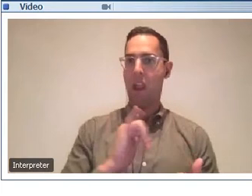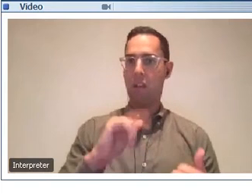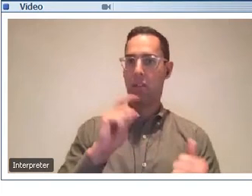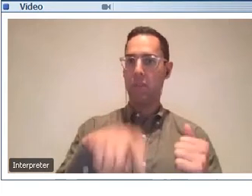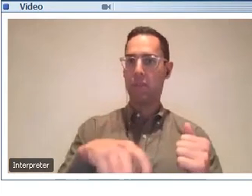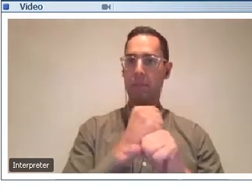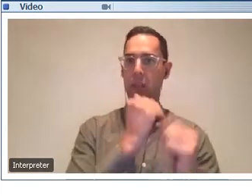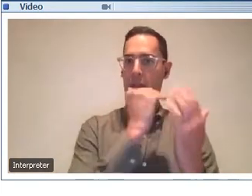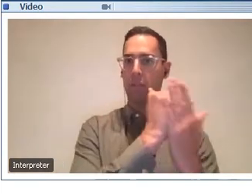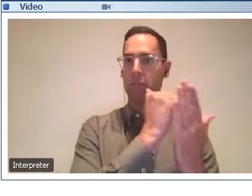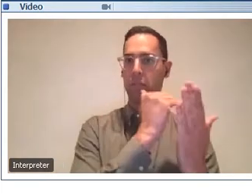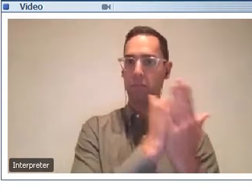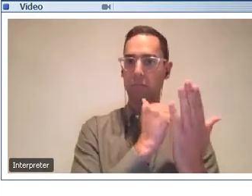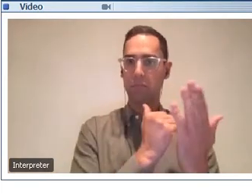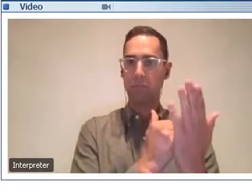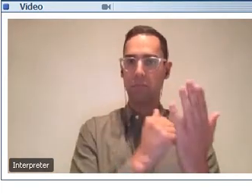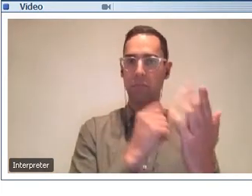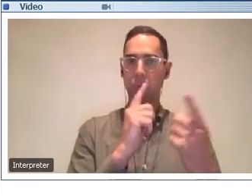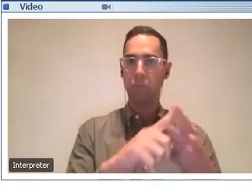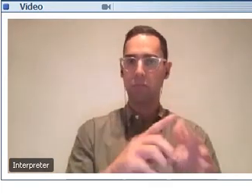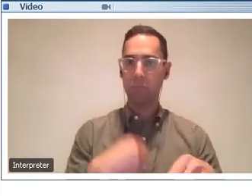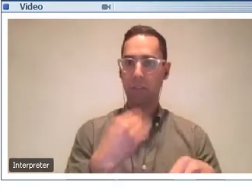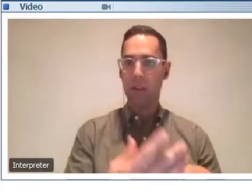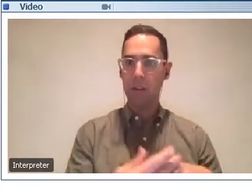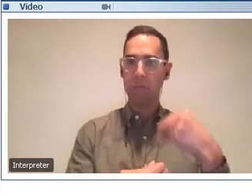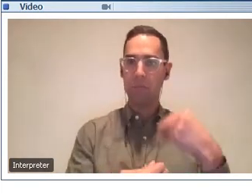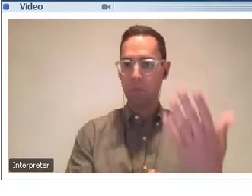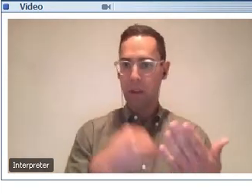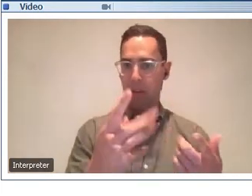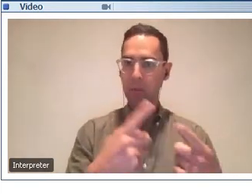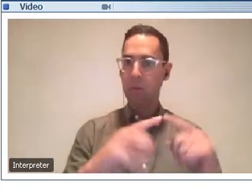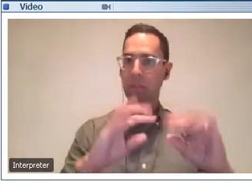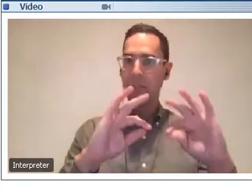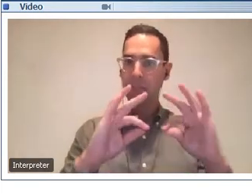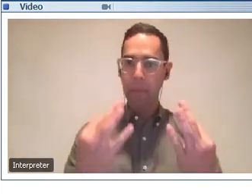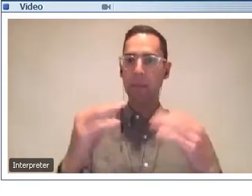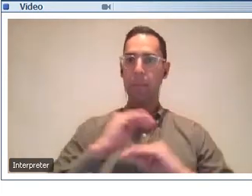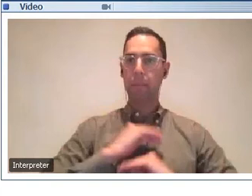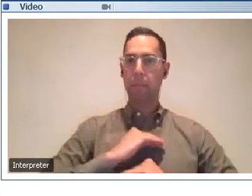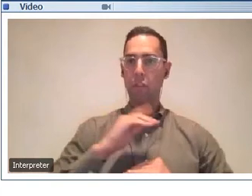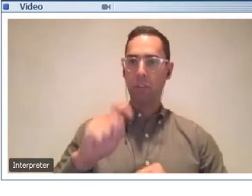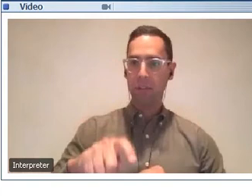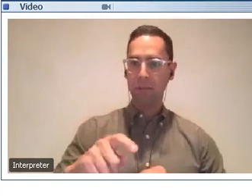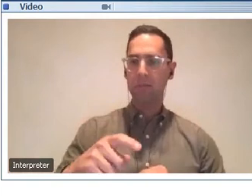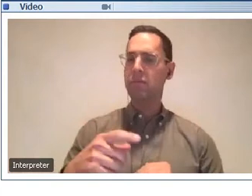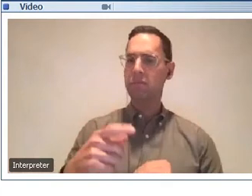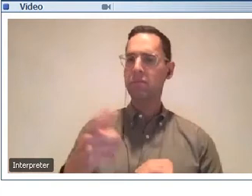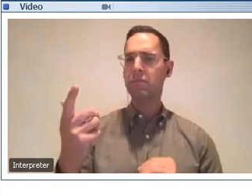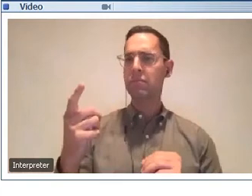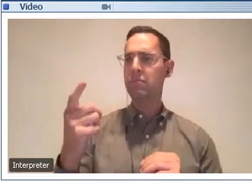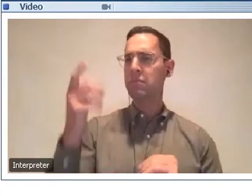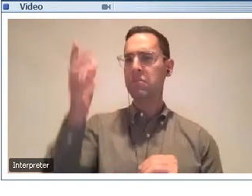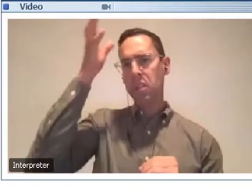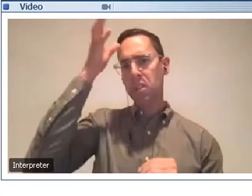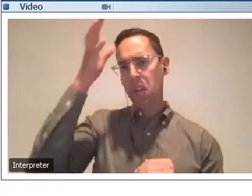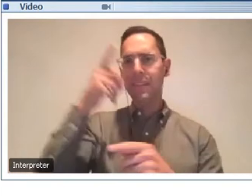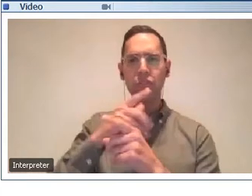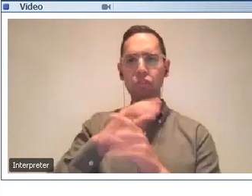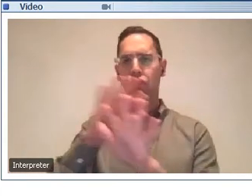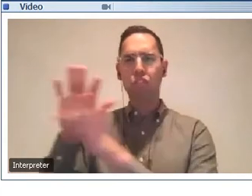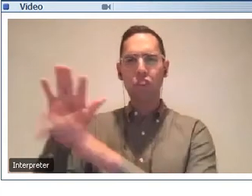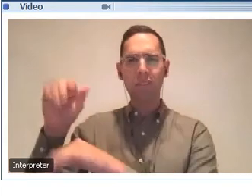lists helped me meet the needs of my family primarily, but truly my mother, and giving her the best possible ending to her